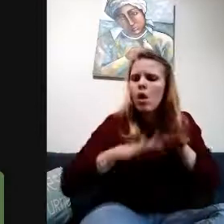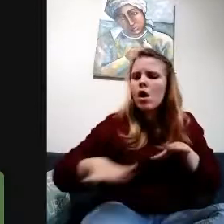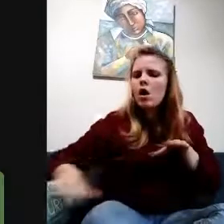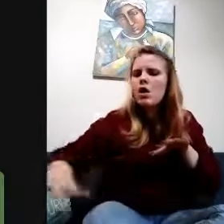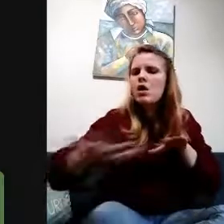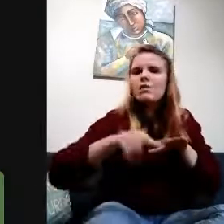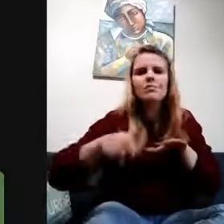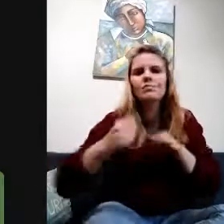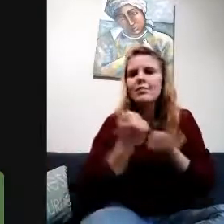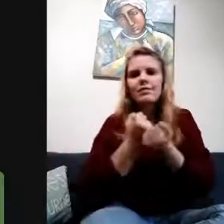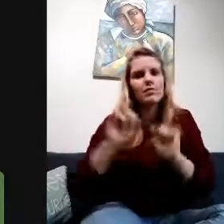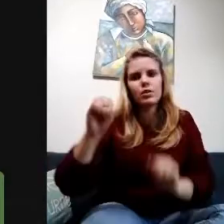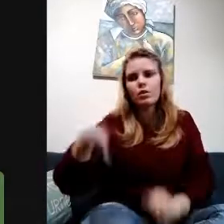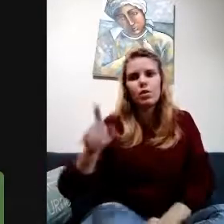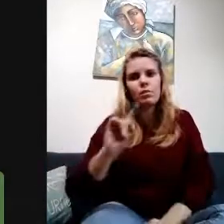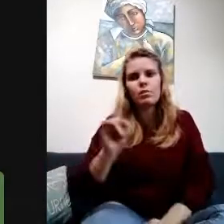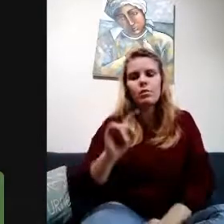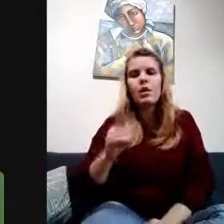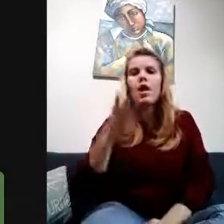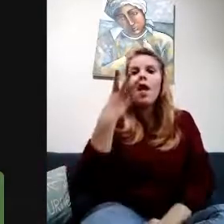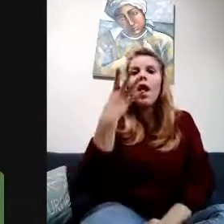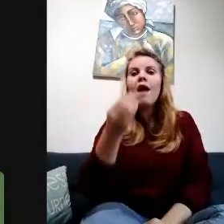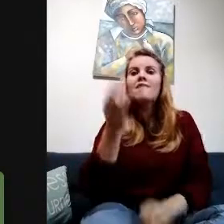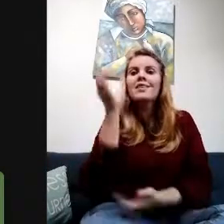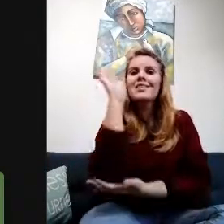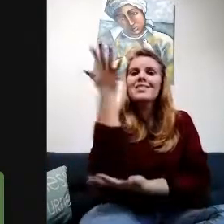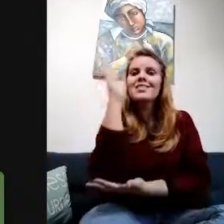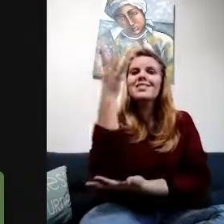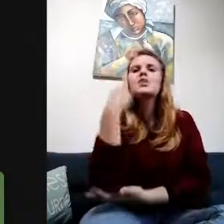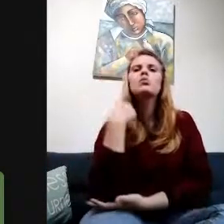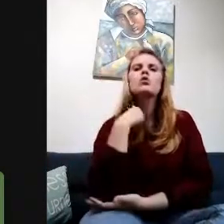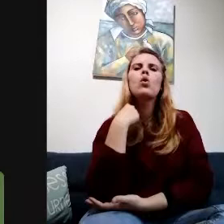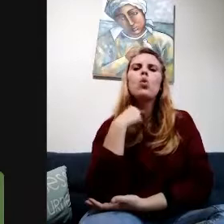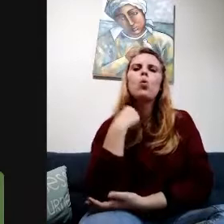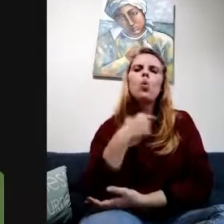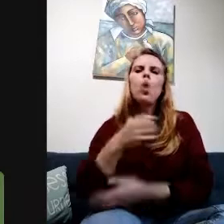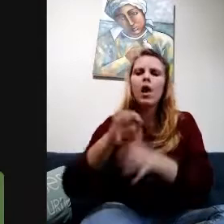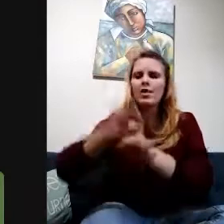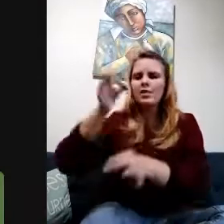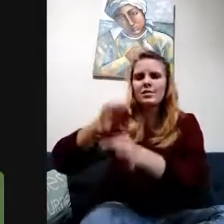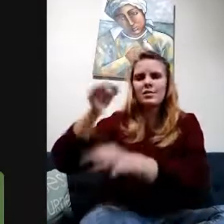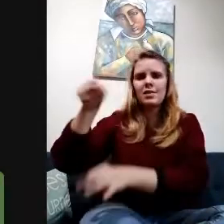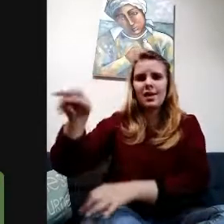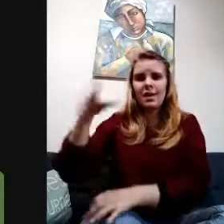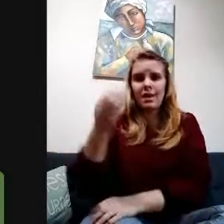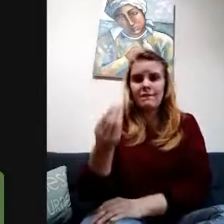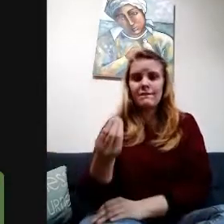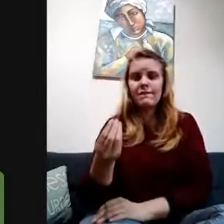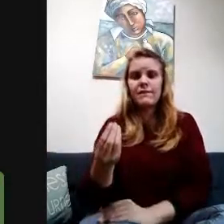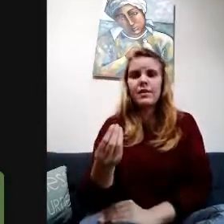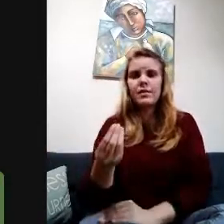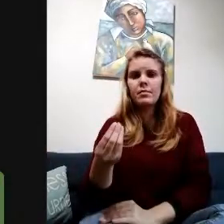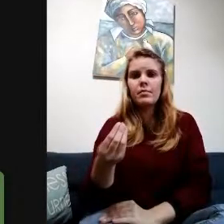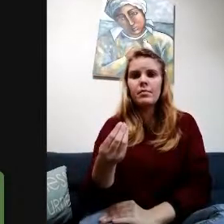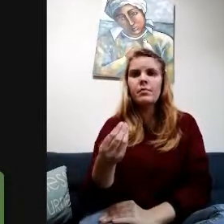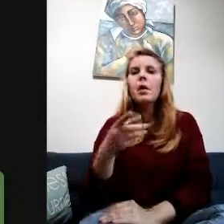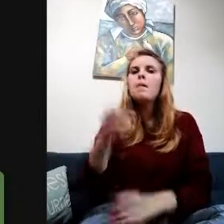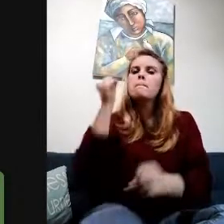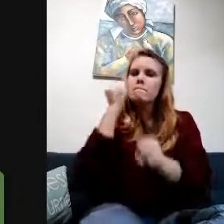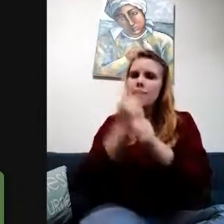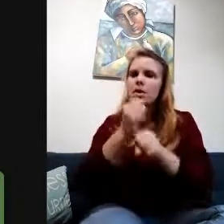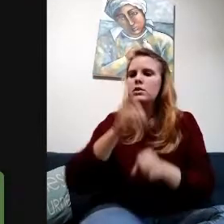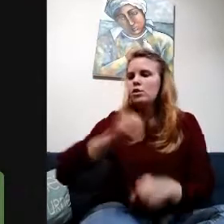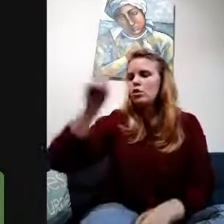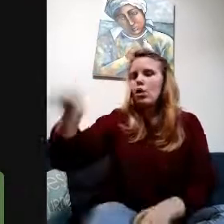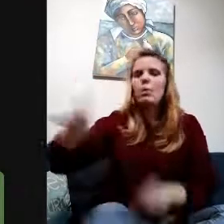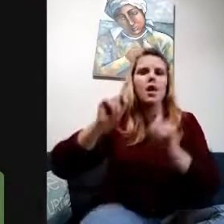There are some trees with white stakes, as the guys know at their local courses. They must take relief. There are no play zones. You